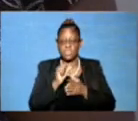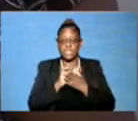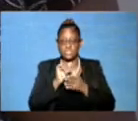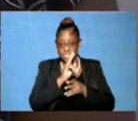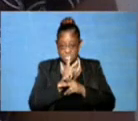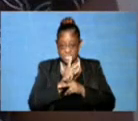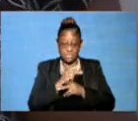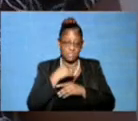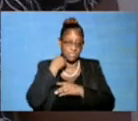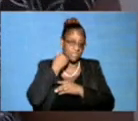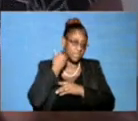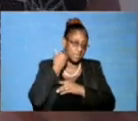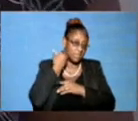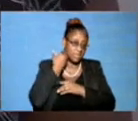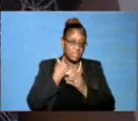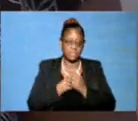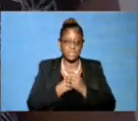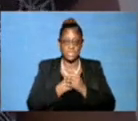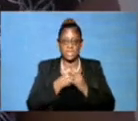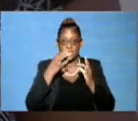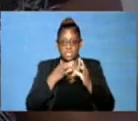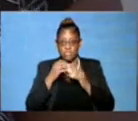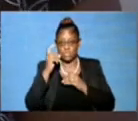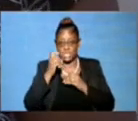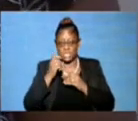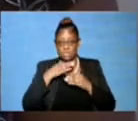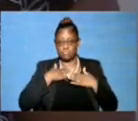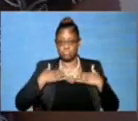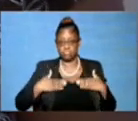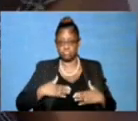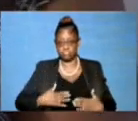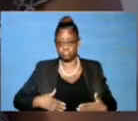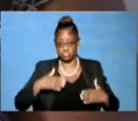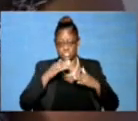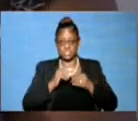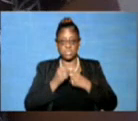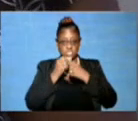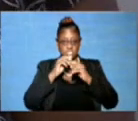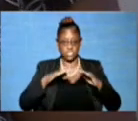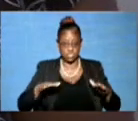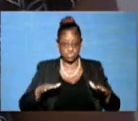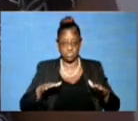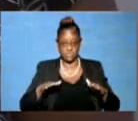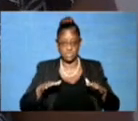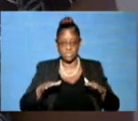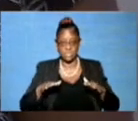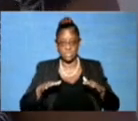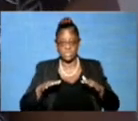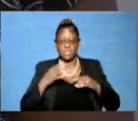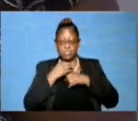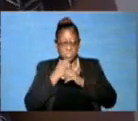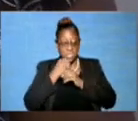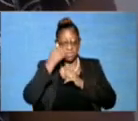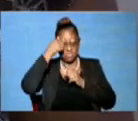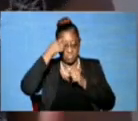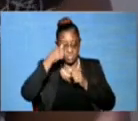care of that fever, or if you need, a little sponging, you can do that, especially with children. So it's very important for us too to be